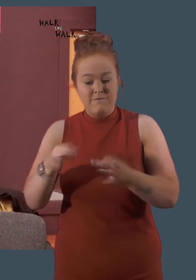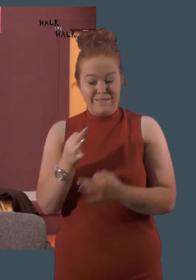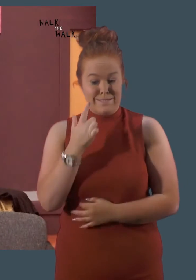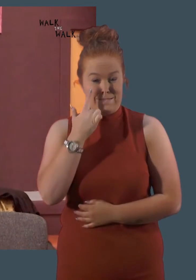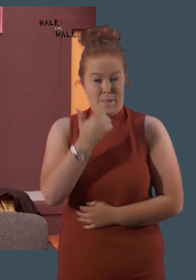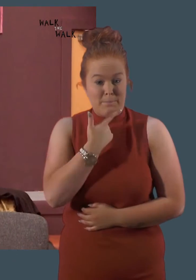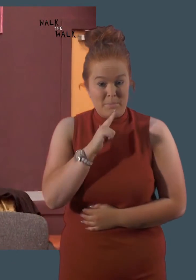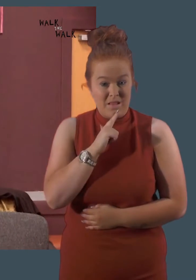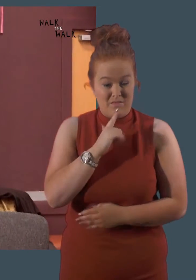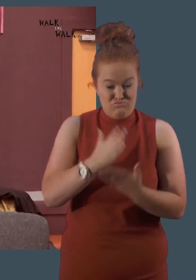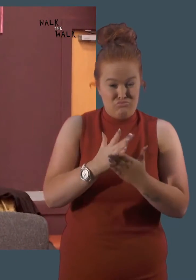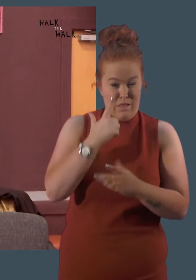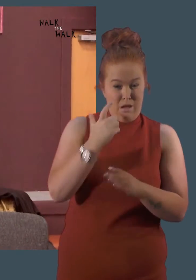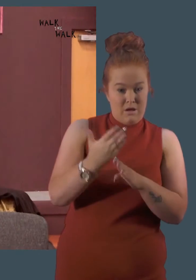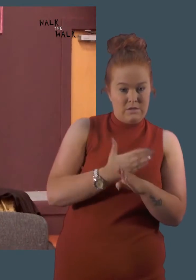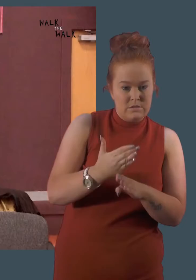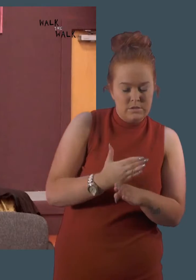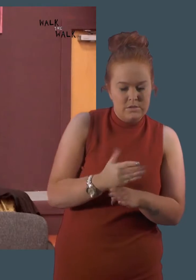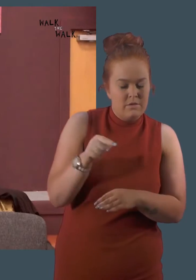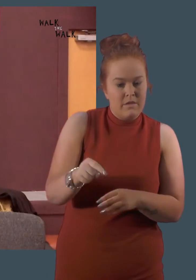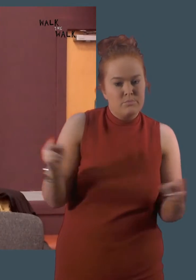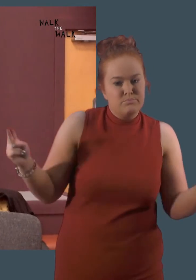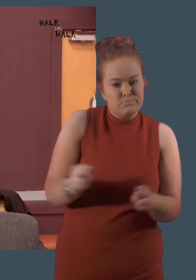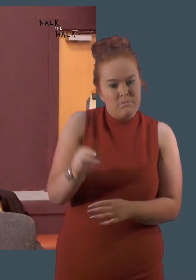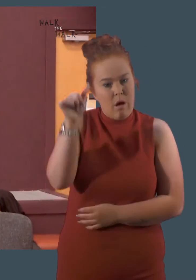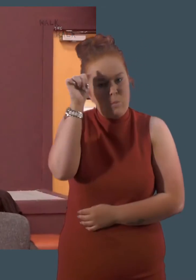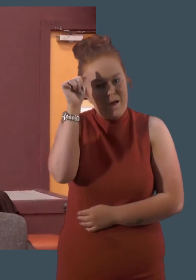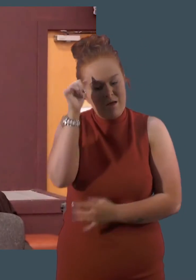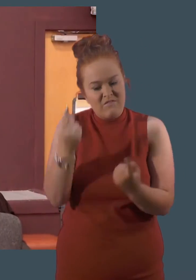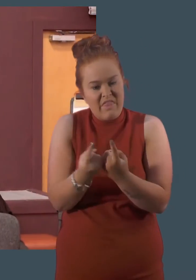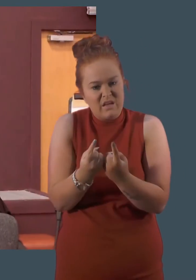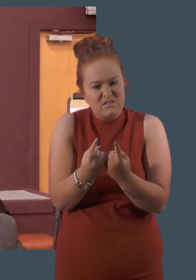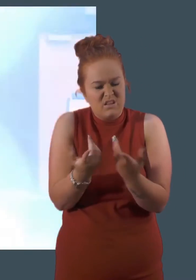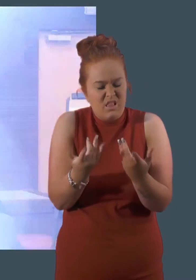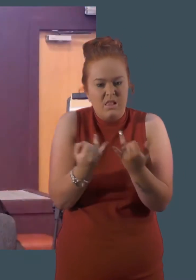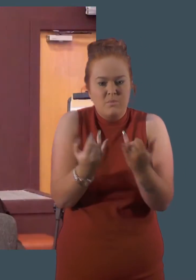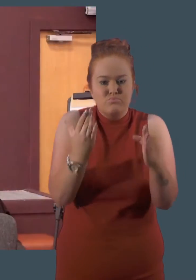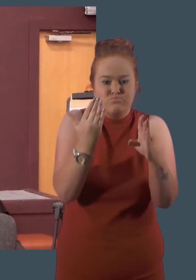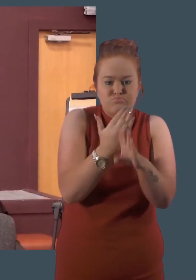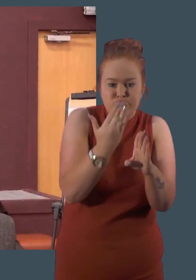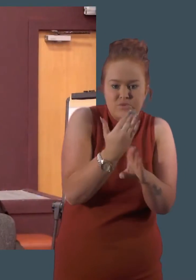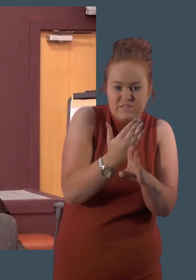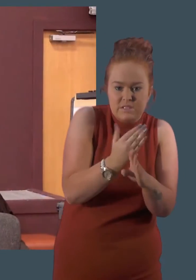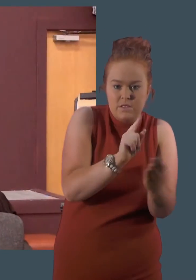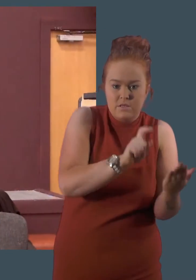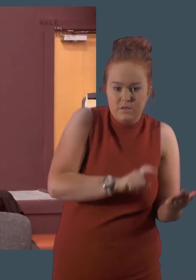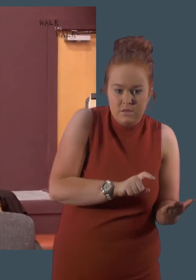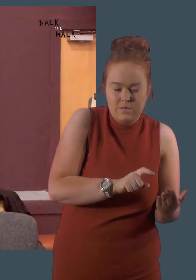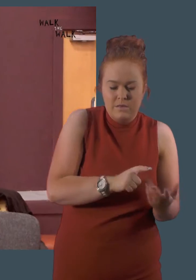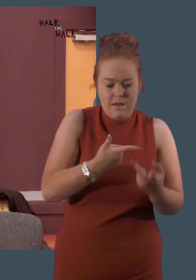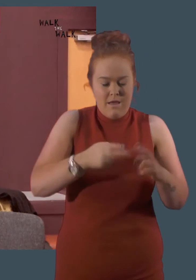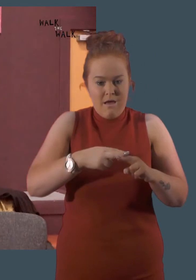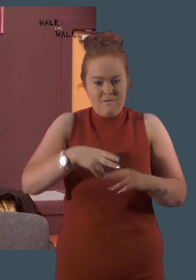also useful for those tutors because when we talked to the learners about why they'd gone to that end of the room, we started to discover